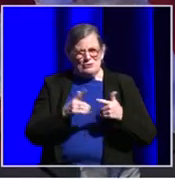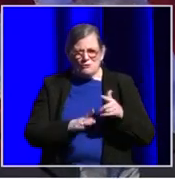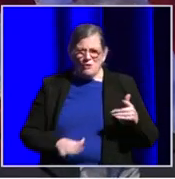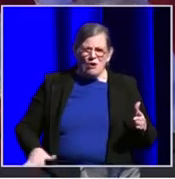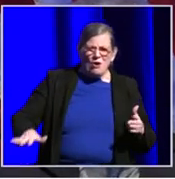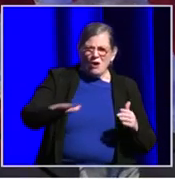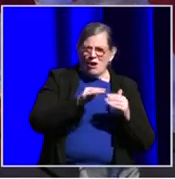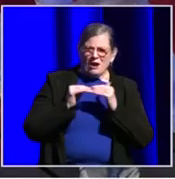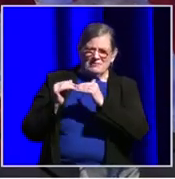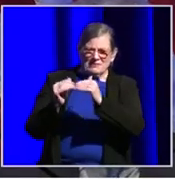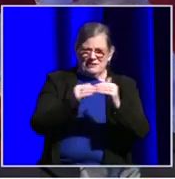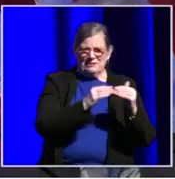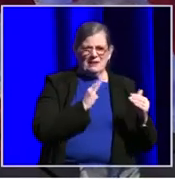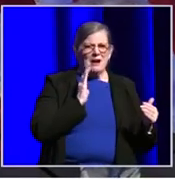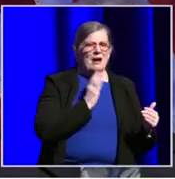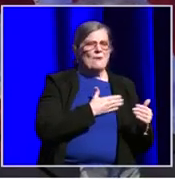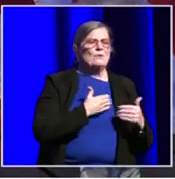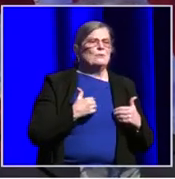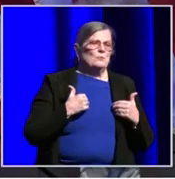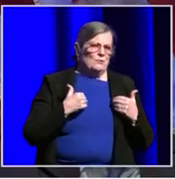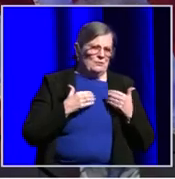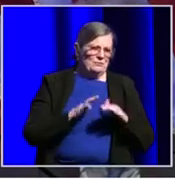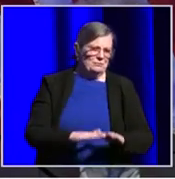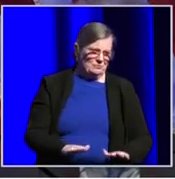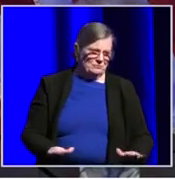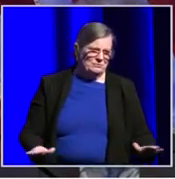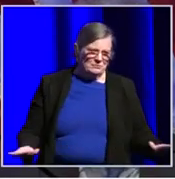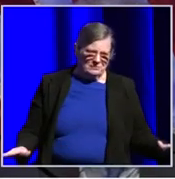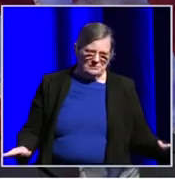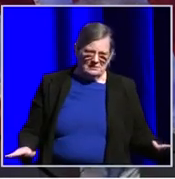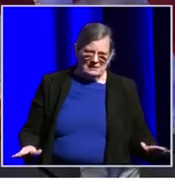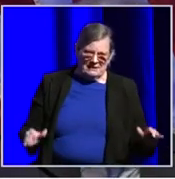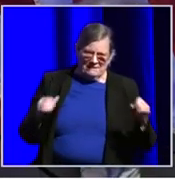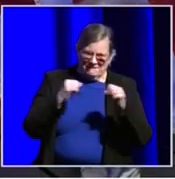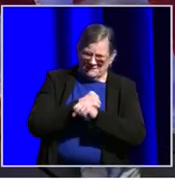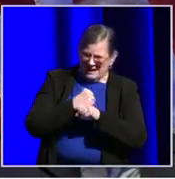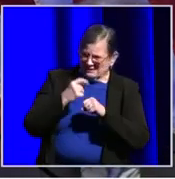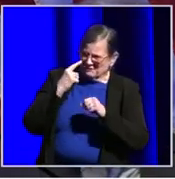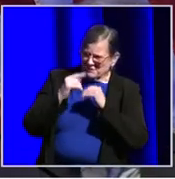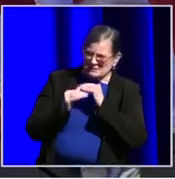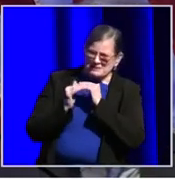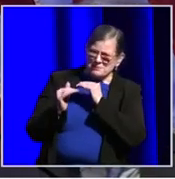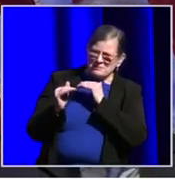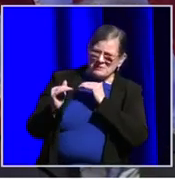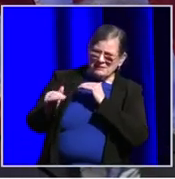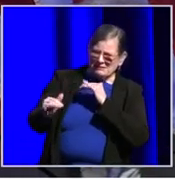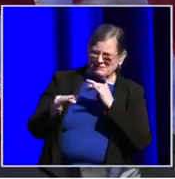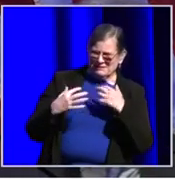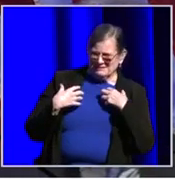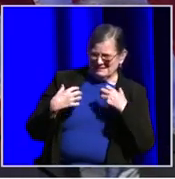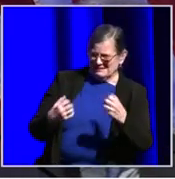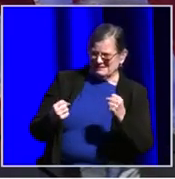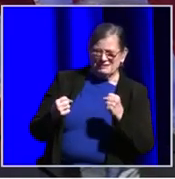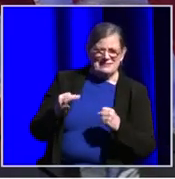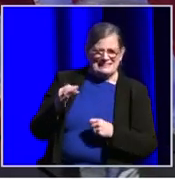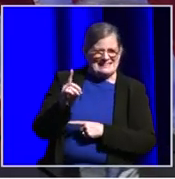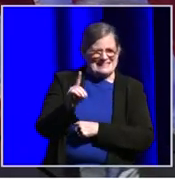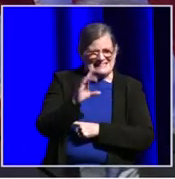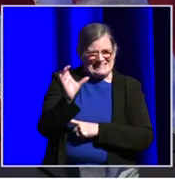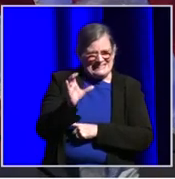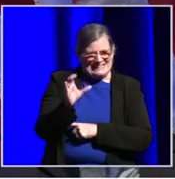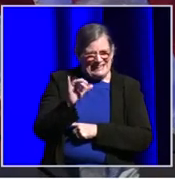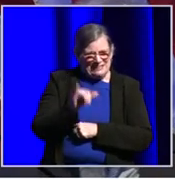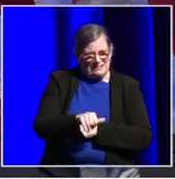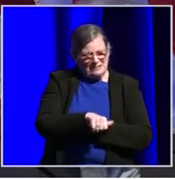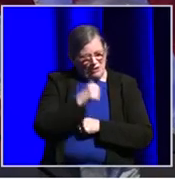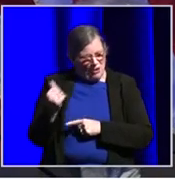youth. The fight for a sustainable and resilient DC is another fight that we fight